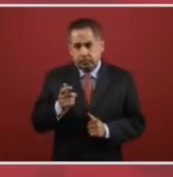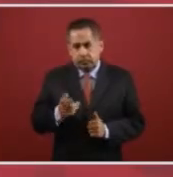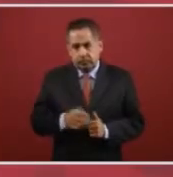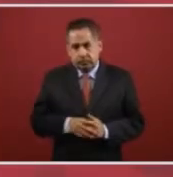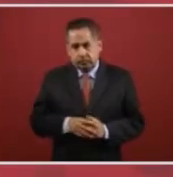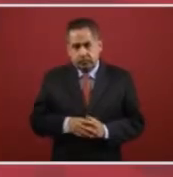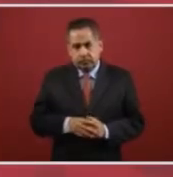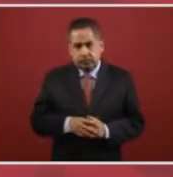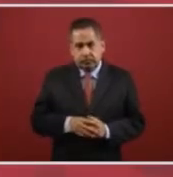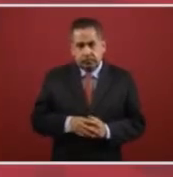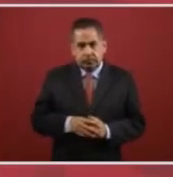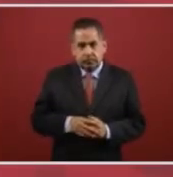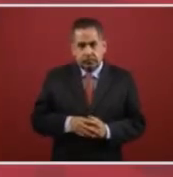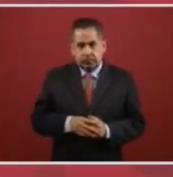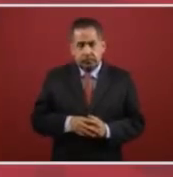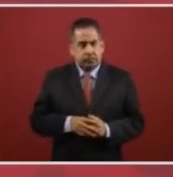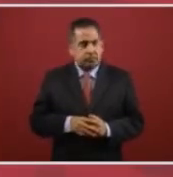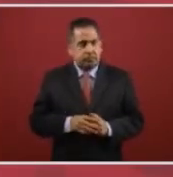and I